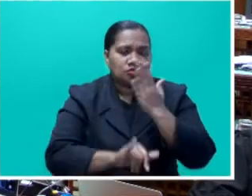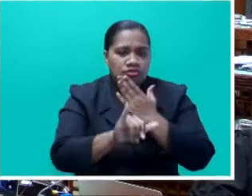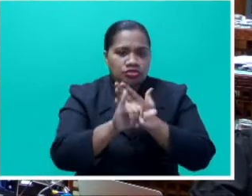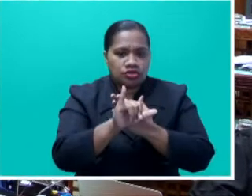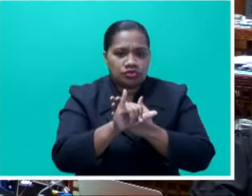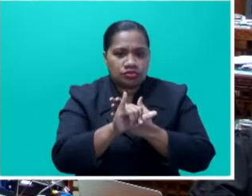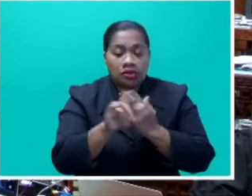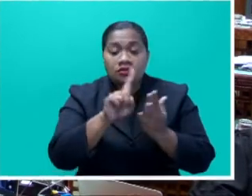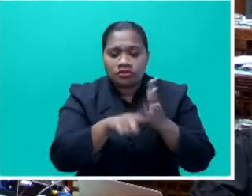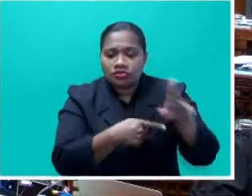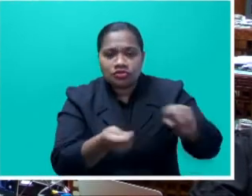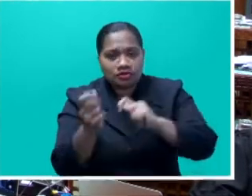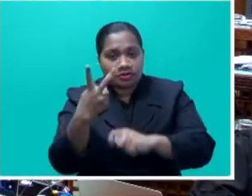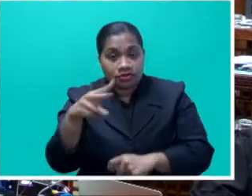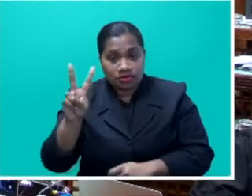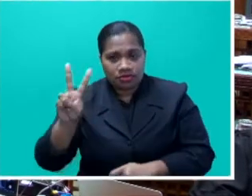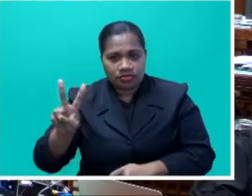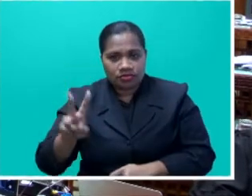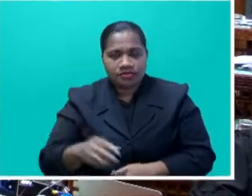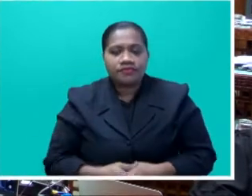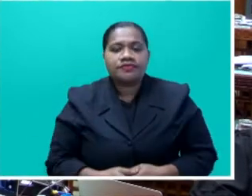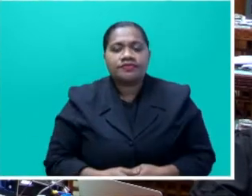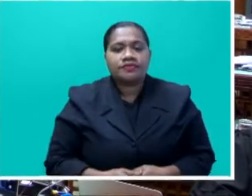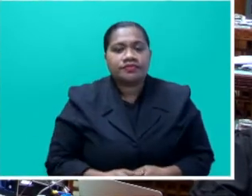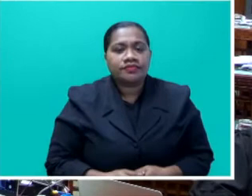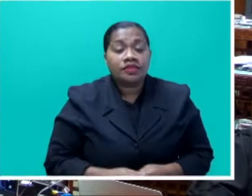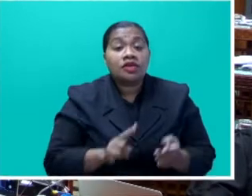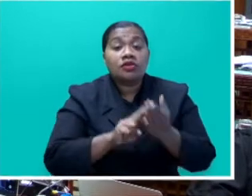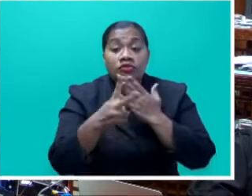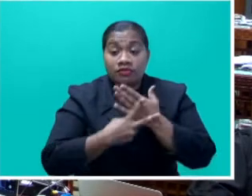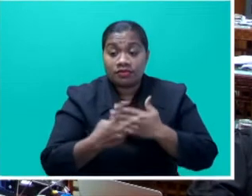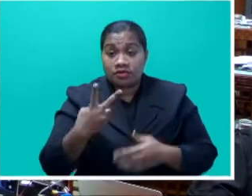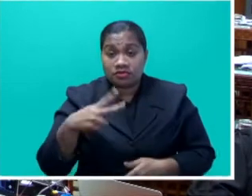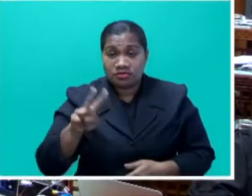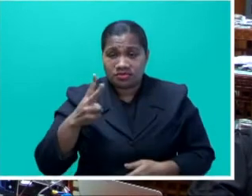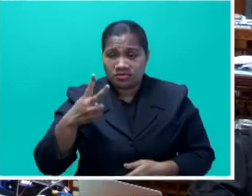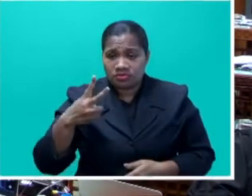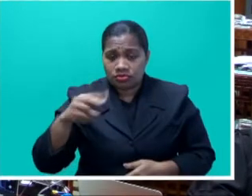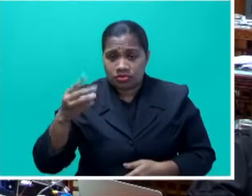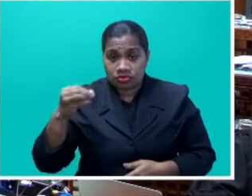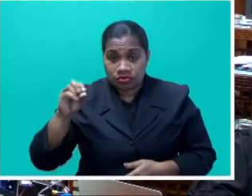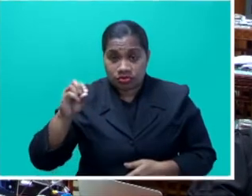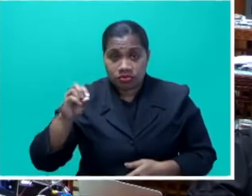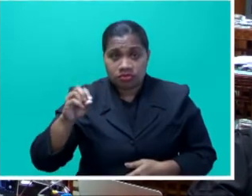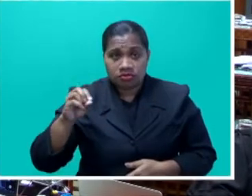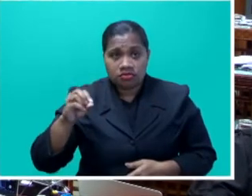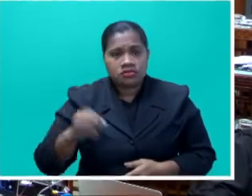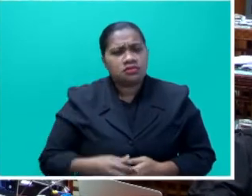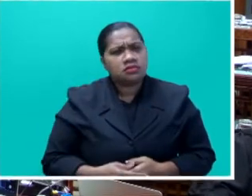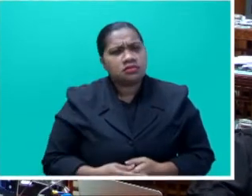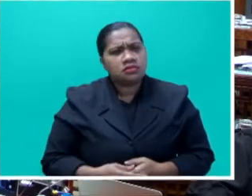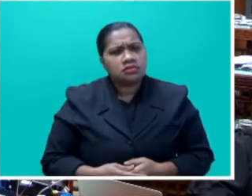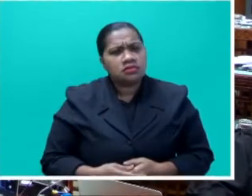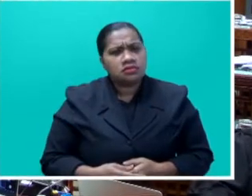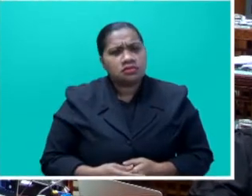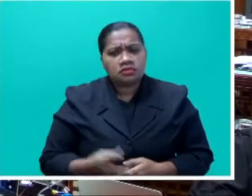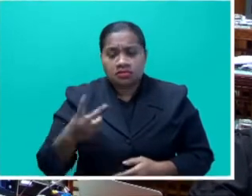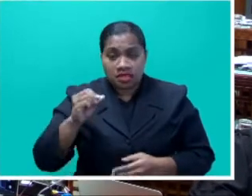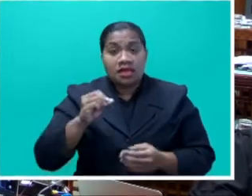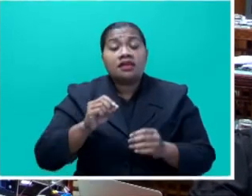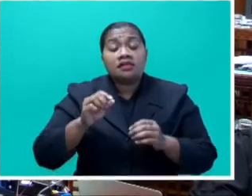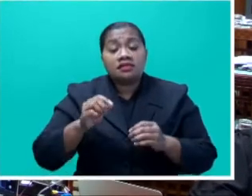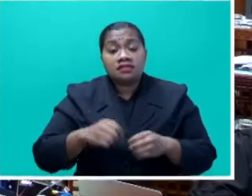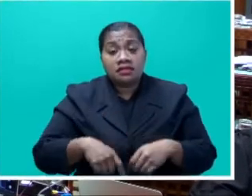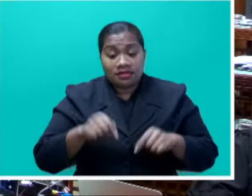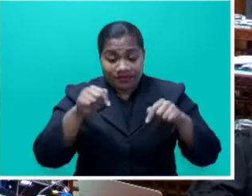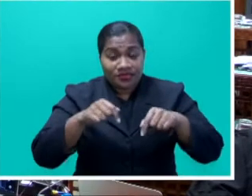the Cabinet was informed accordingly. In November 2022, Mr. Speaker, Cabinet approved that the Ministry of Women, Children and Poverty